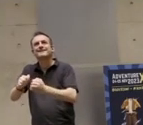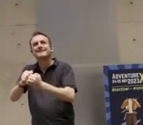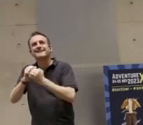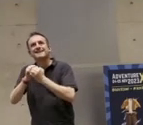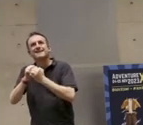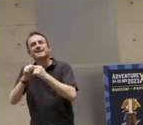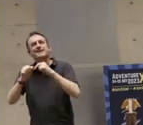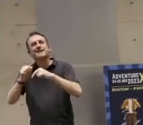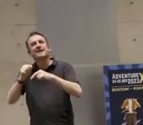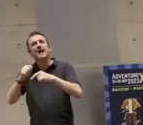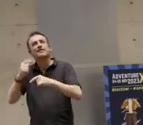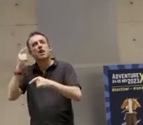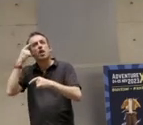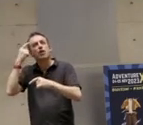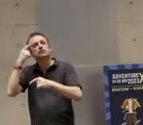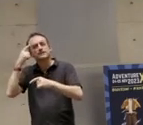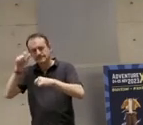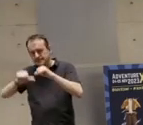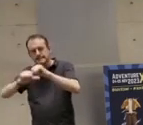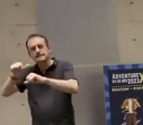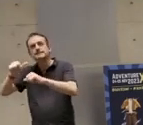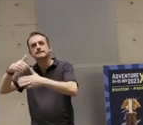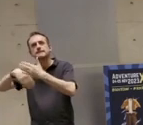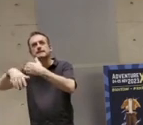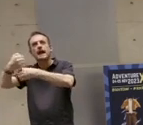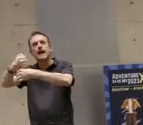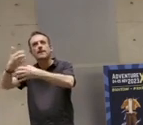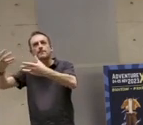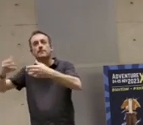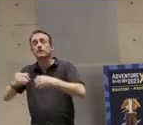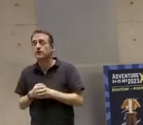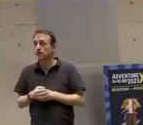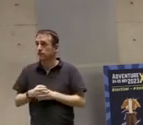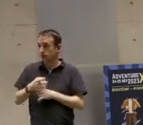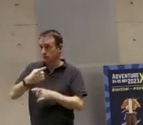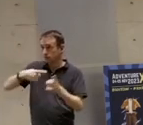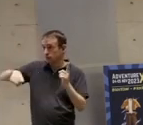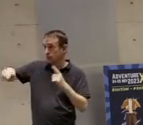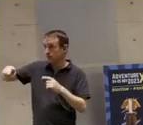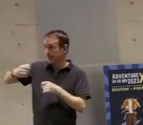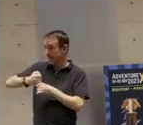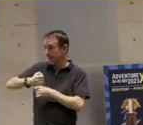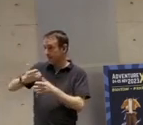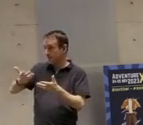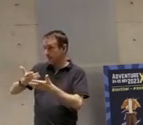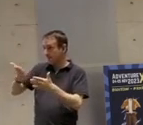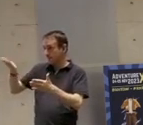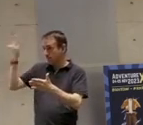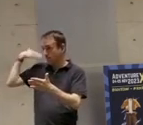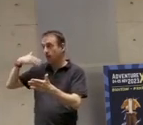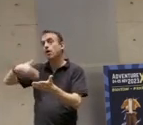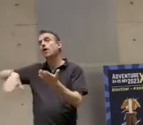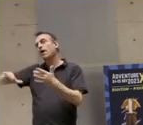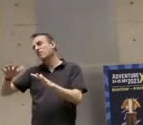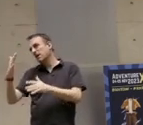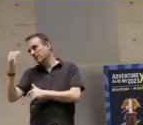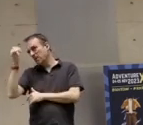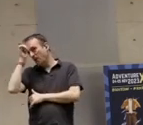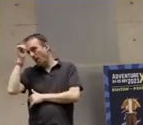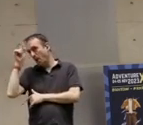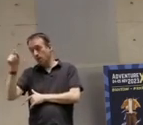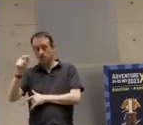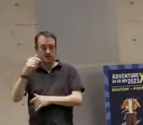game. Now, for people who've played the game, you may know that it